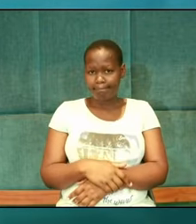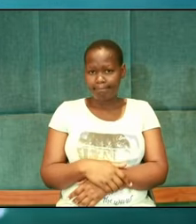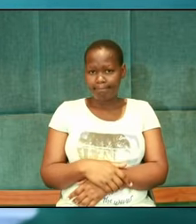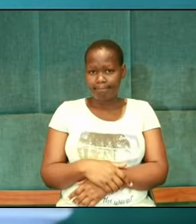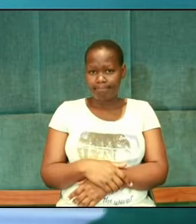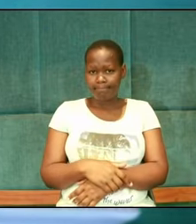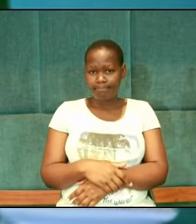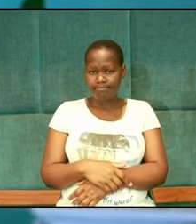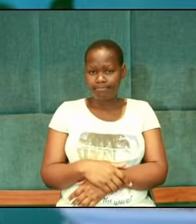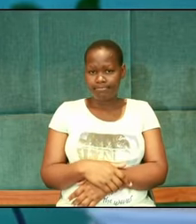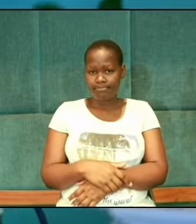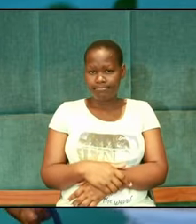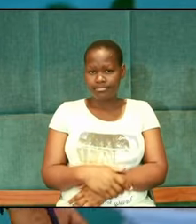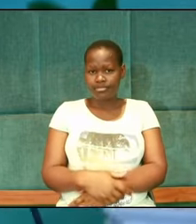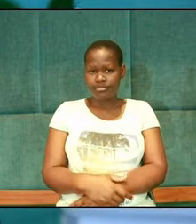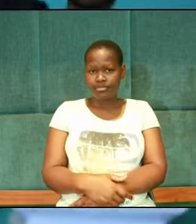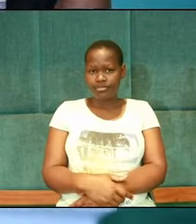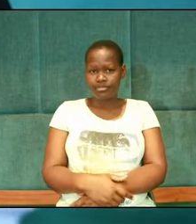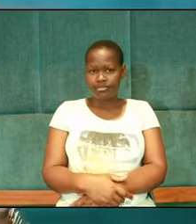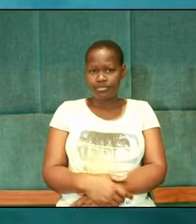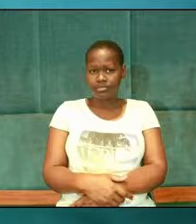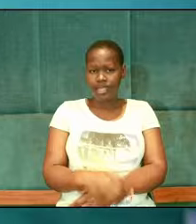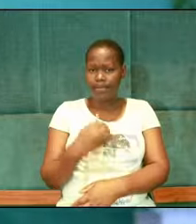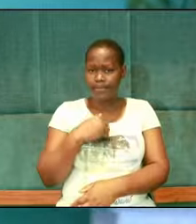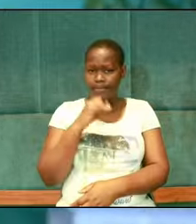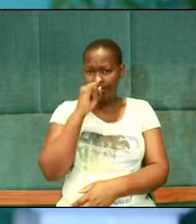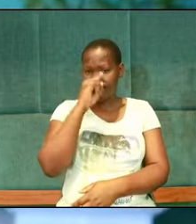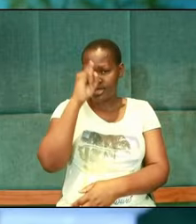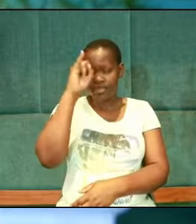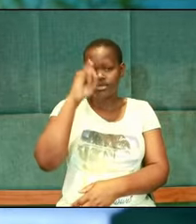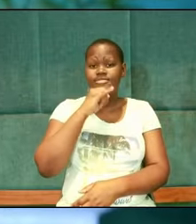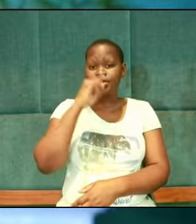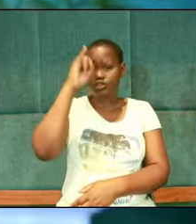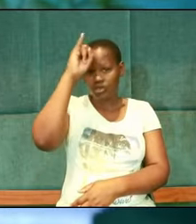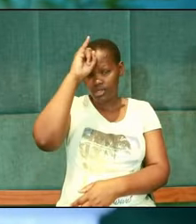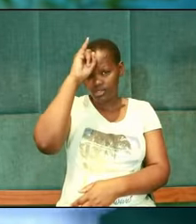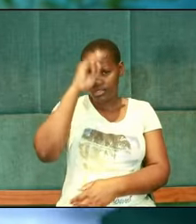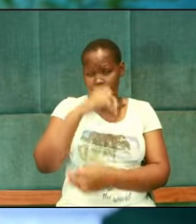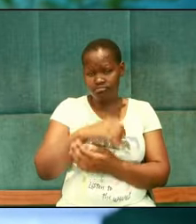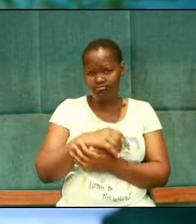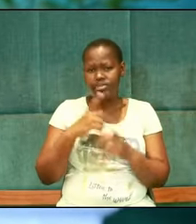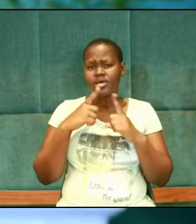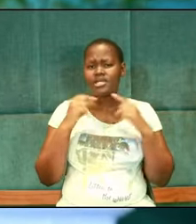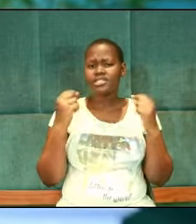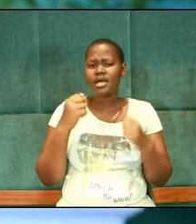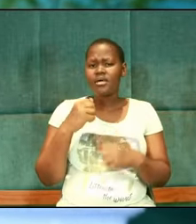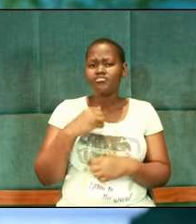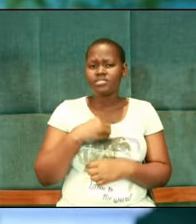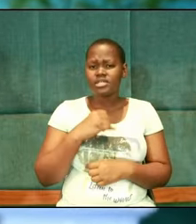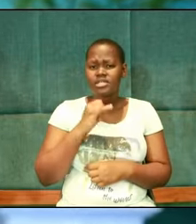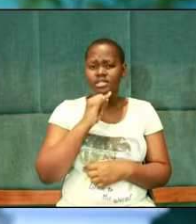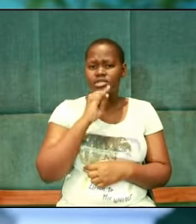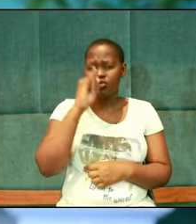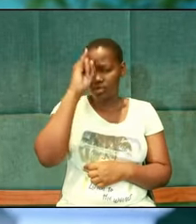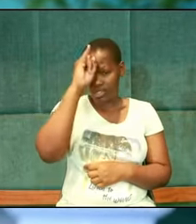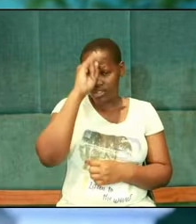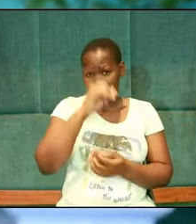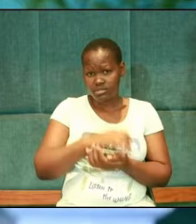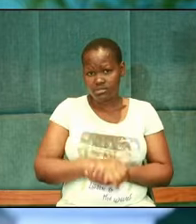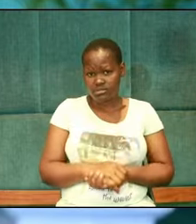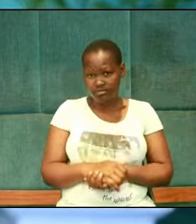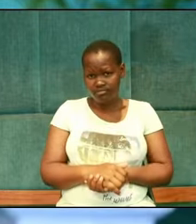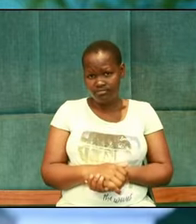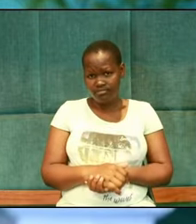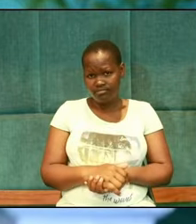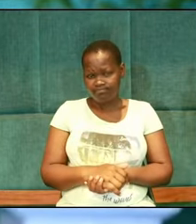I need knowledge. I am ignorant. Pastor, I am ignorant. I am ignorant.